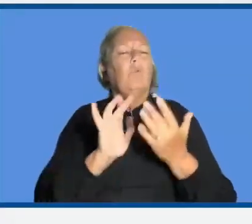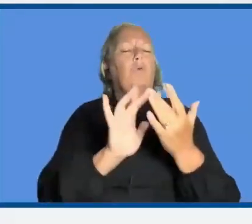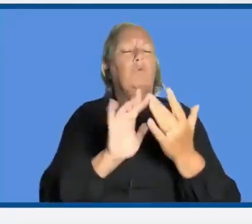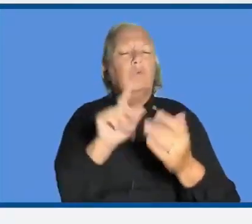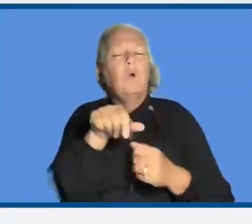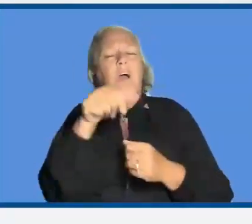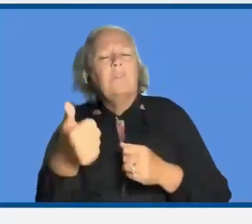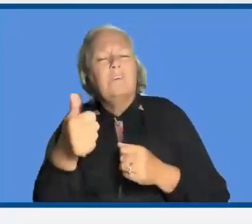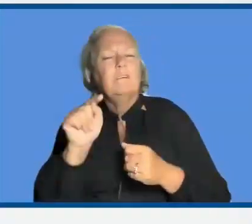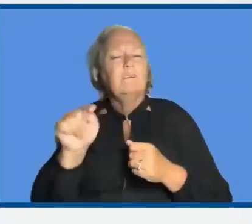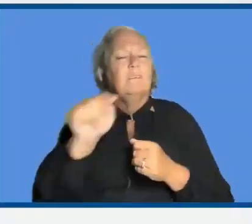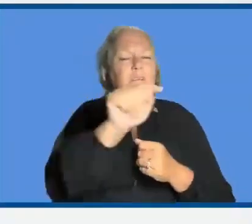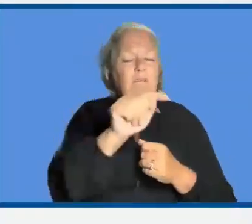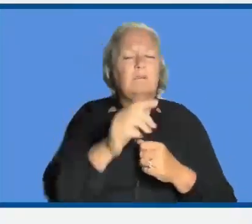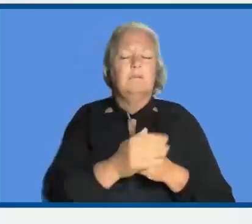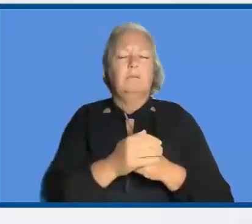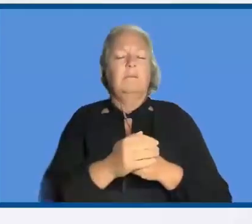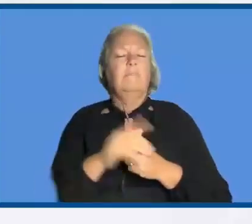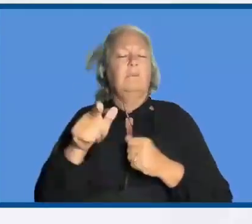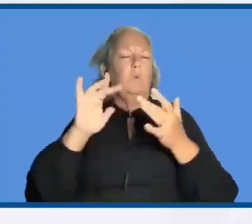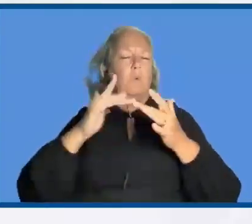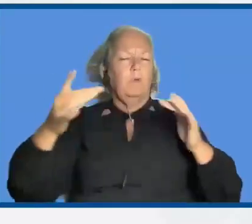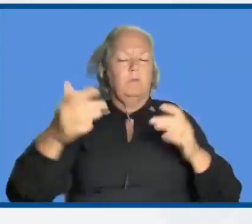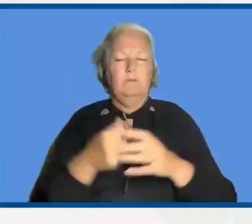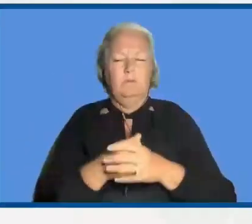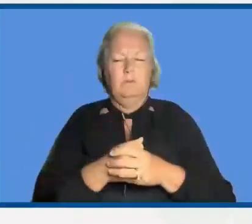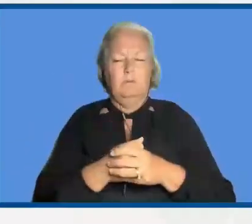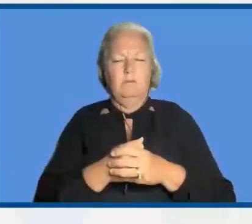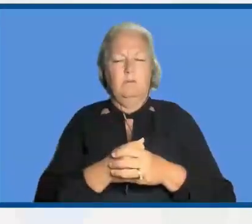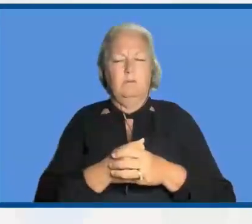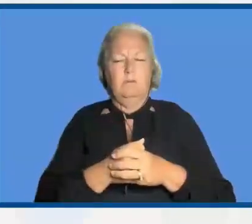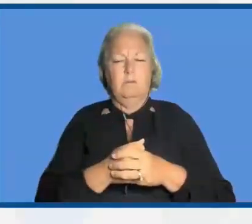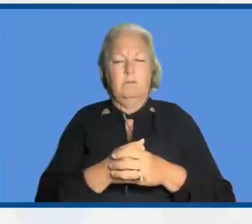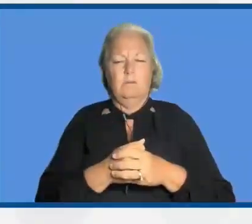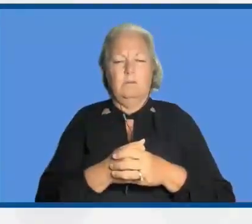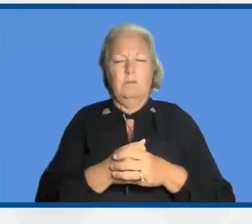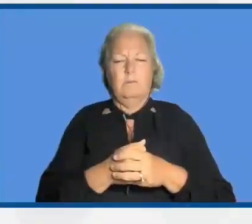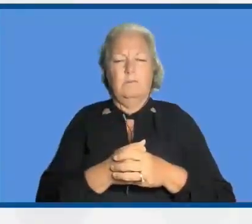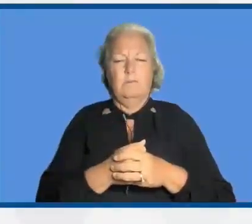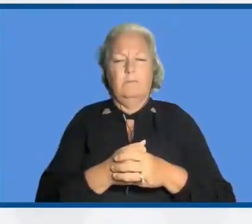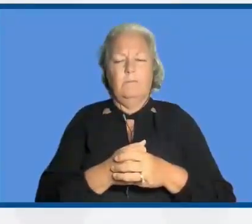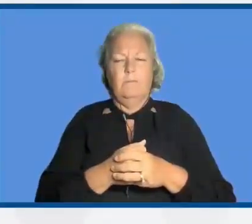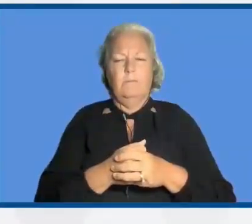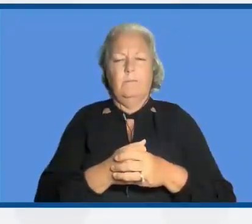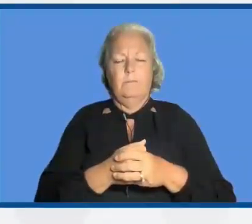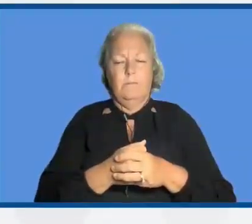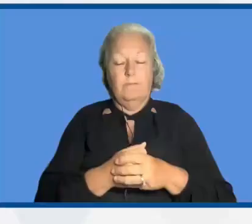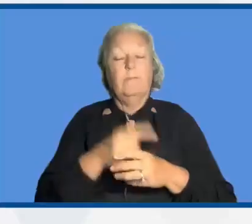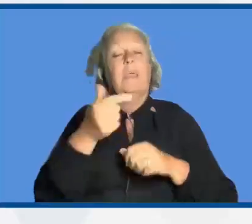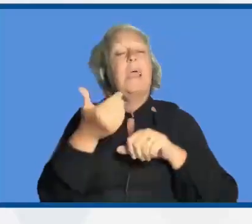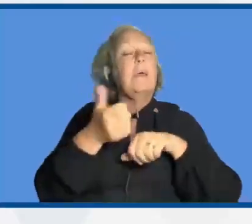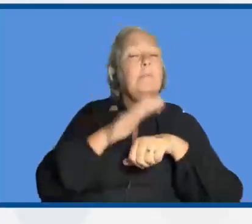connected online. Aquí hay especialistas. Here, there are experts on a